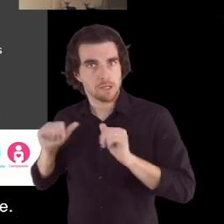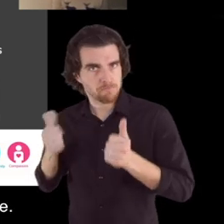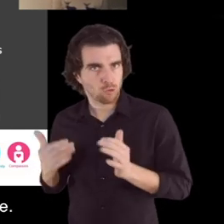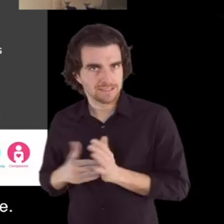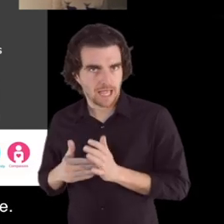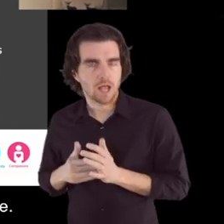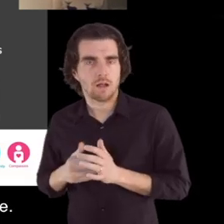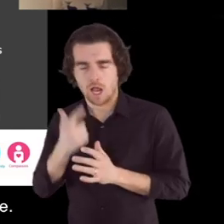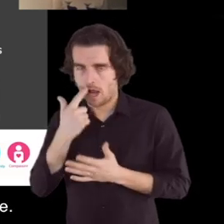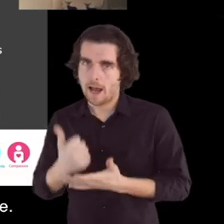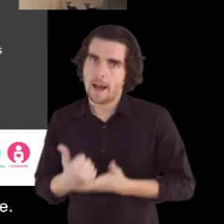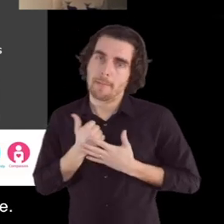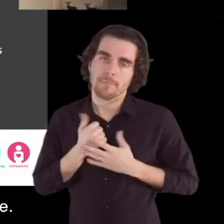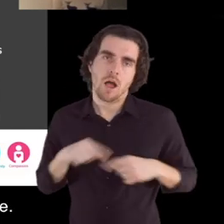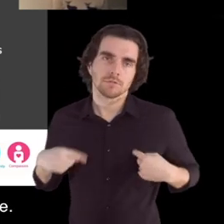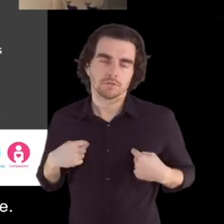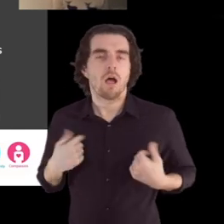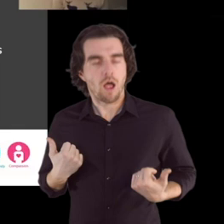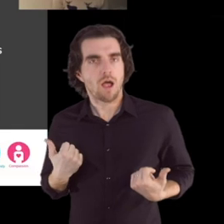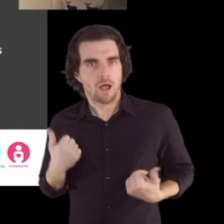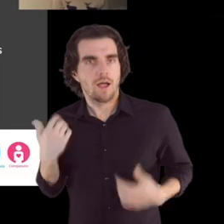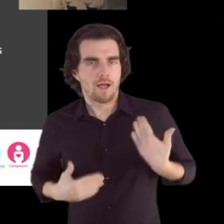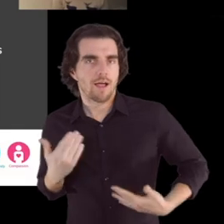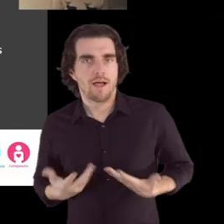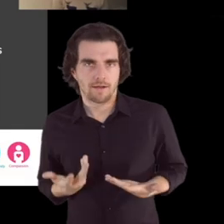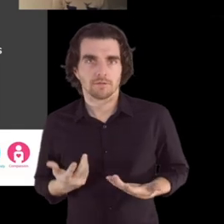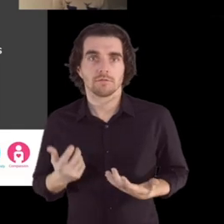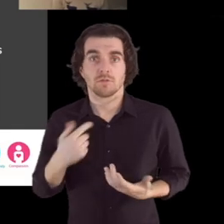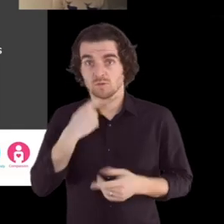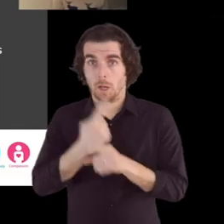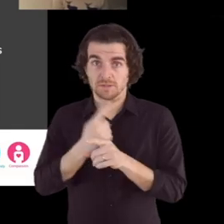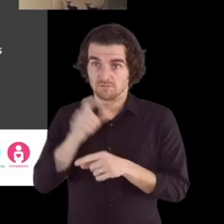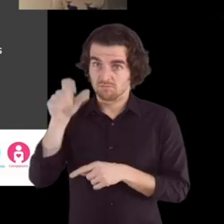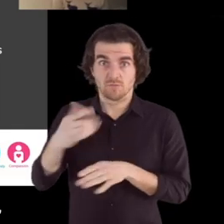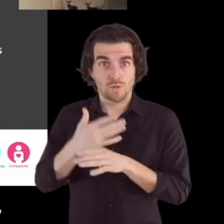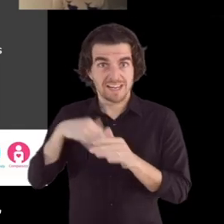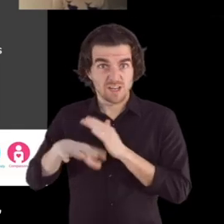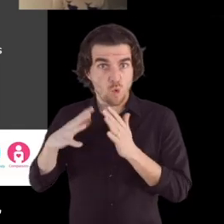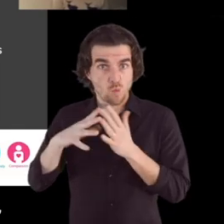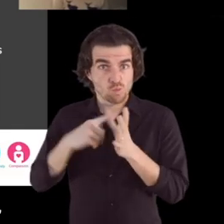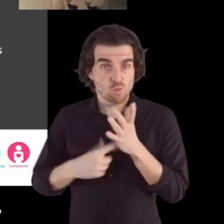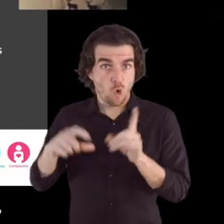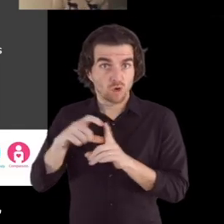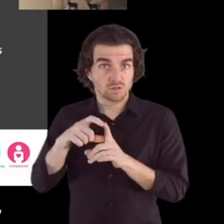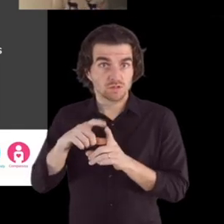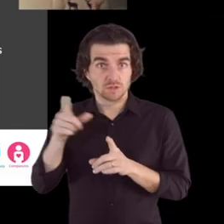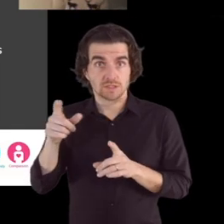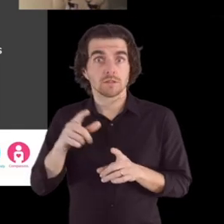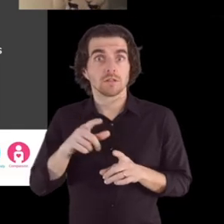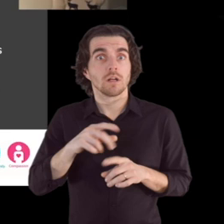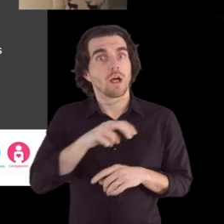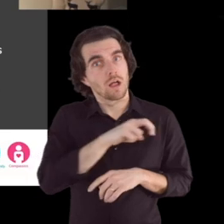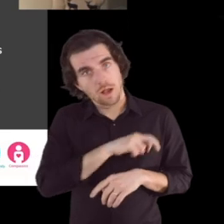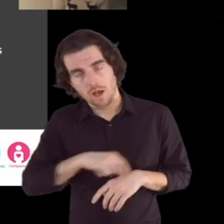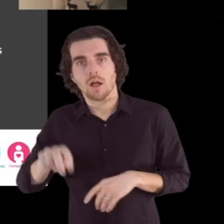time, but it can really just make a difference. And I was speaking to someone who works in a ward, and she was saying that, you know, she uses